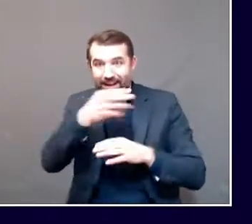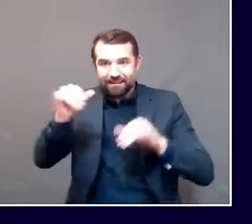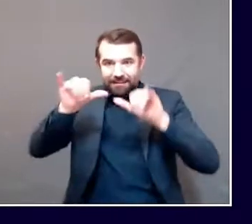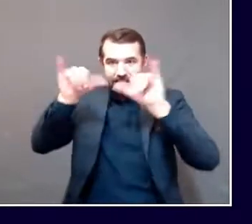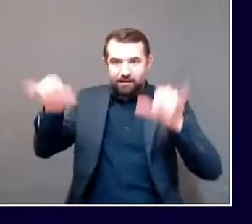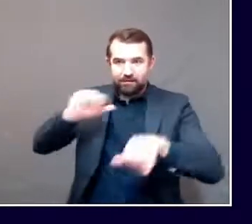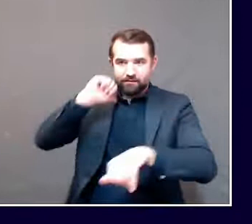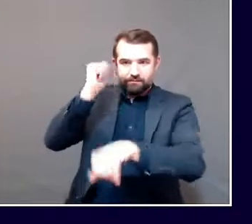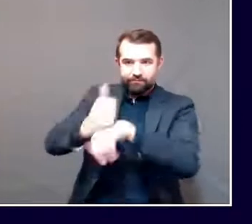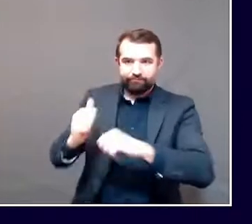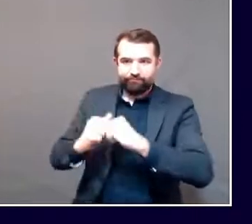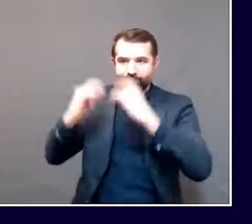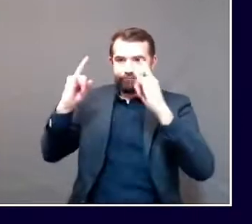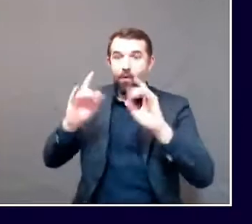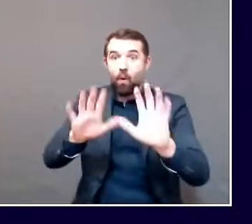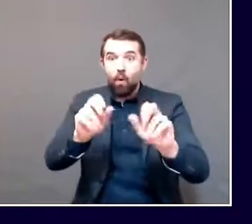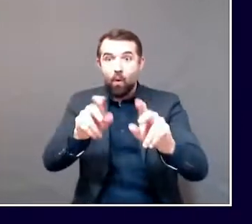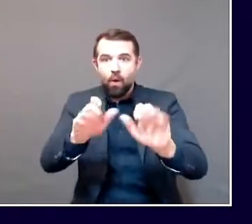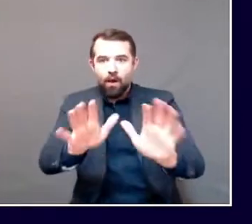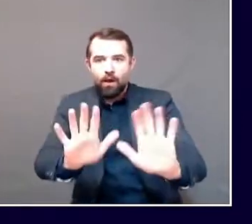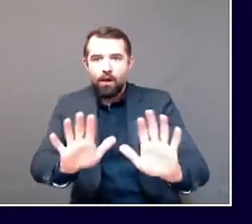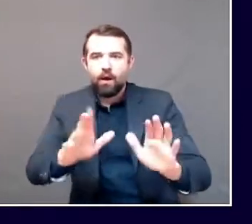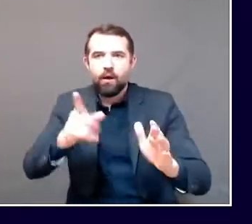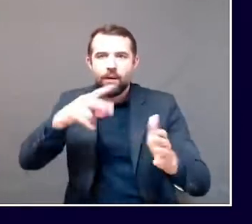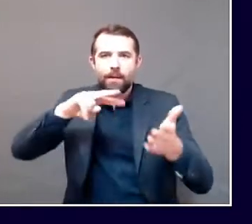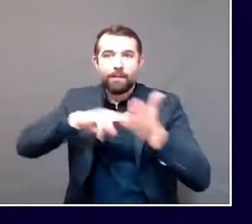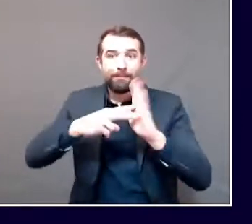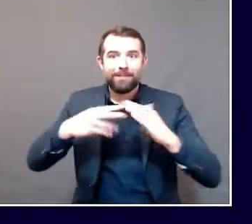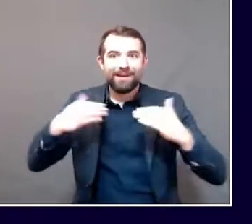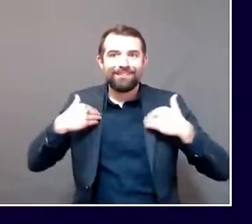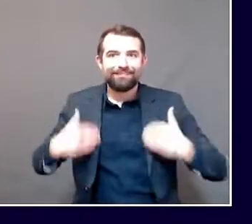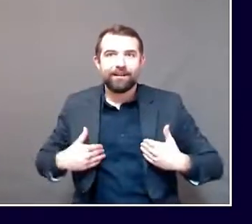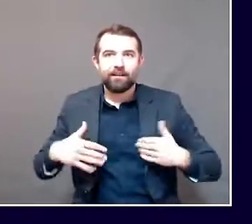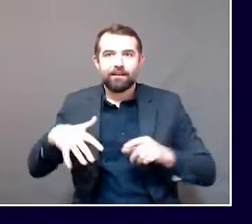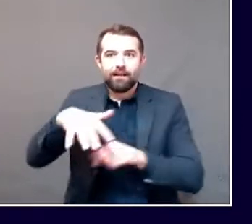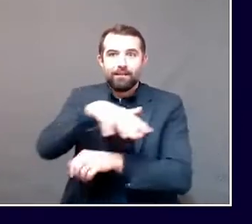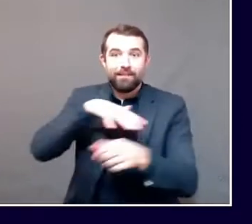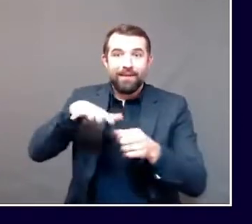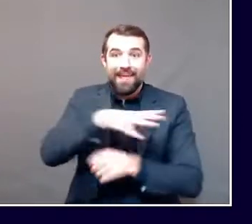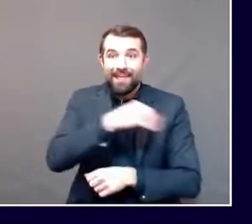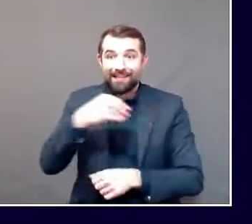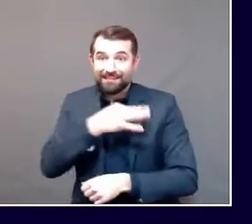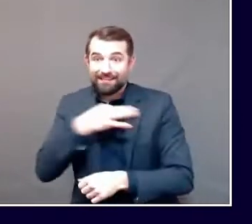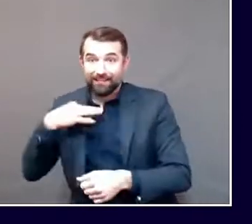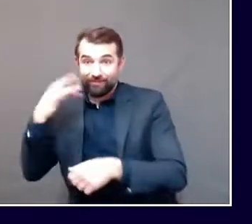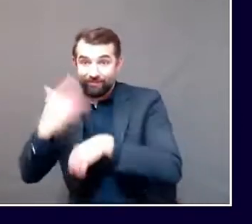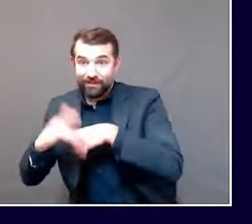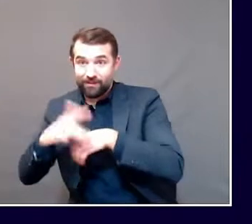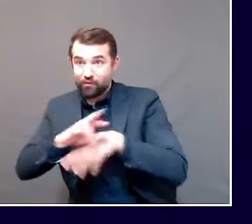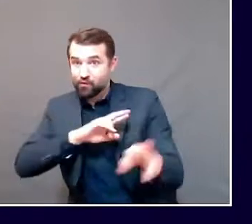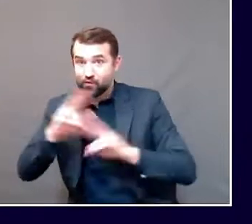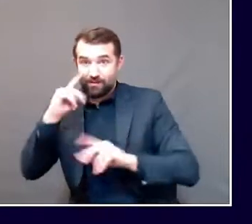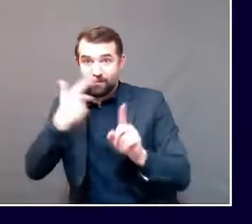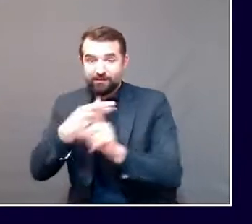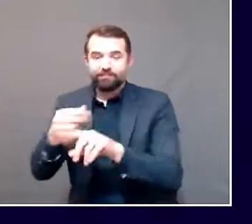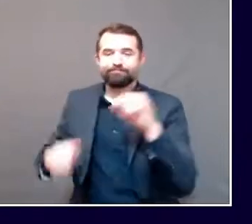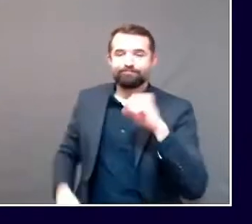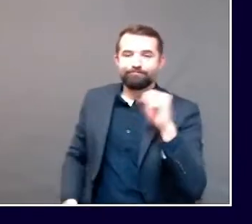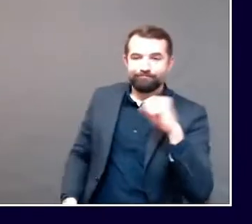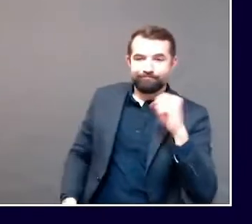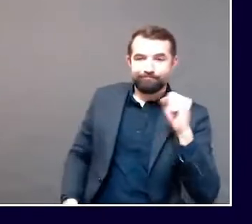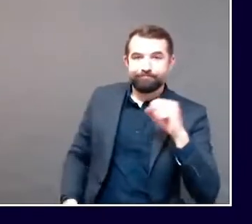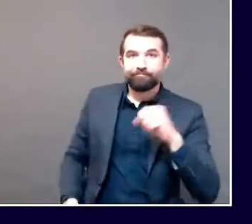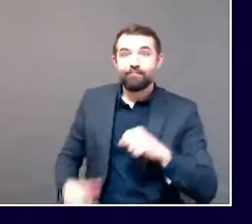is it both physical space and staffing? It's physical space, it's staffing, it's traffic control,